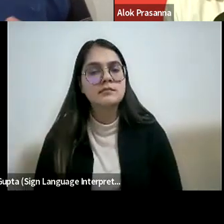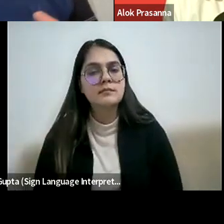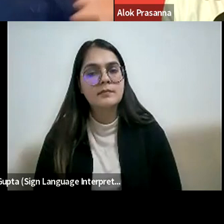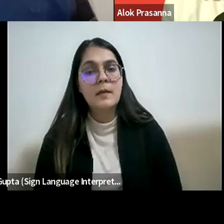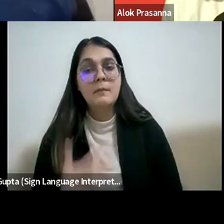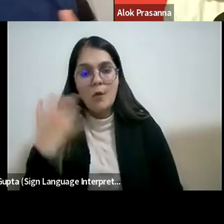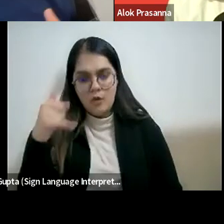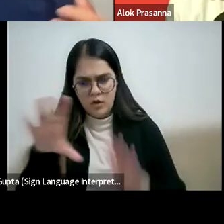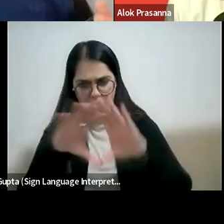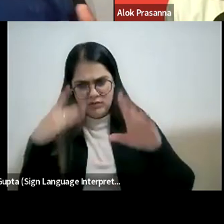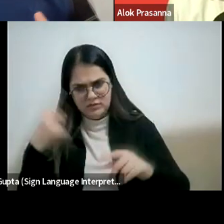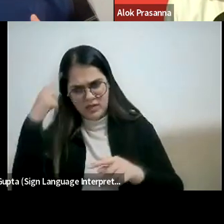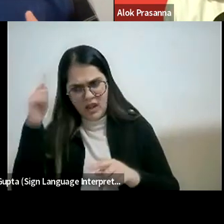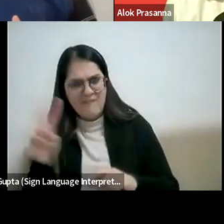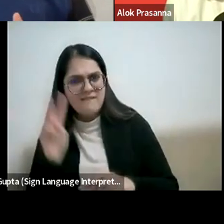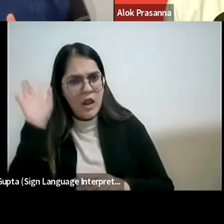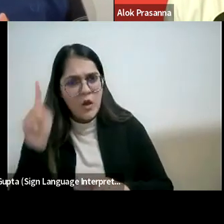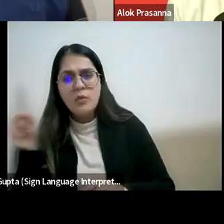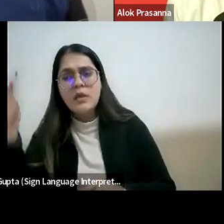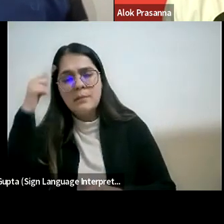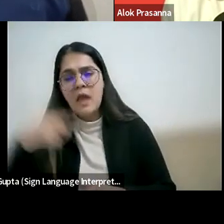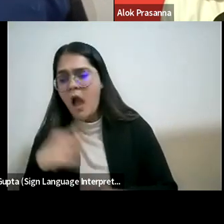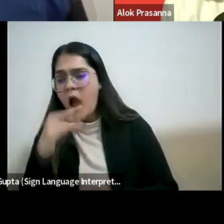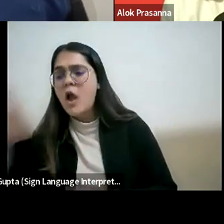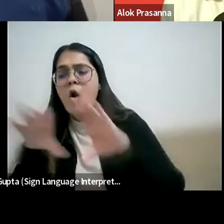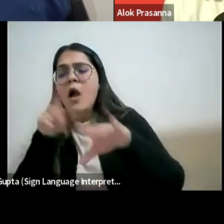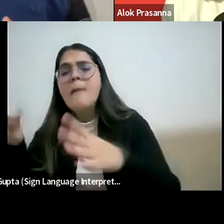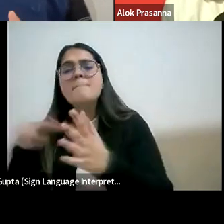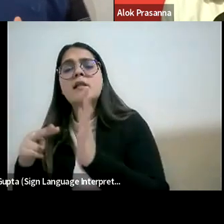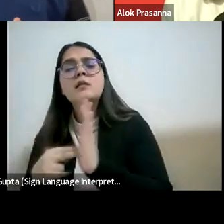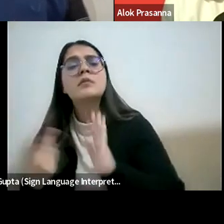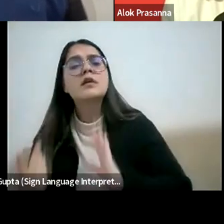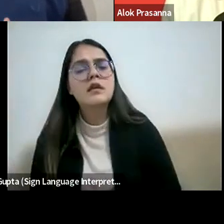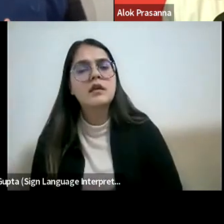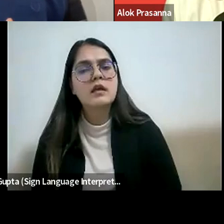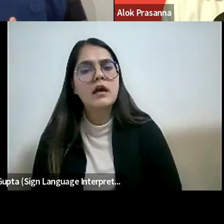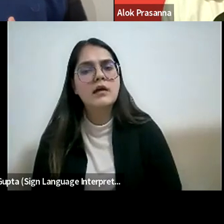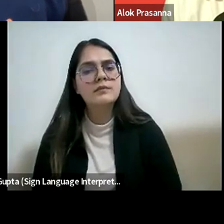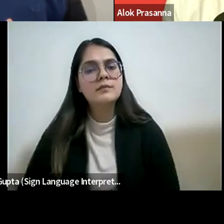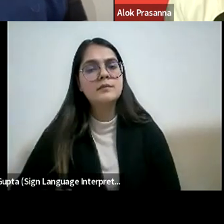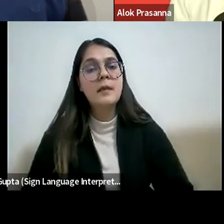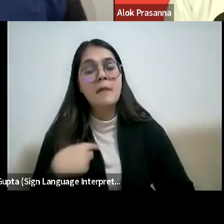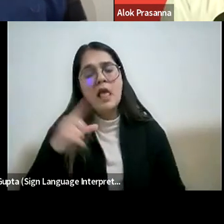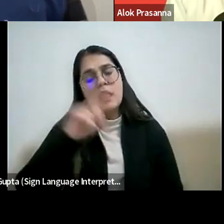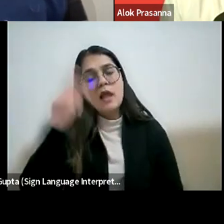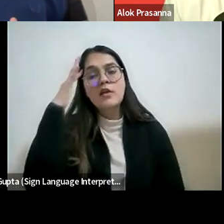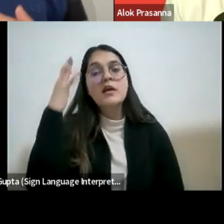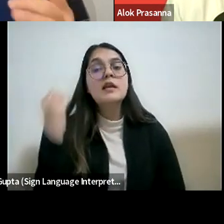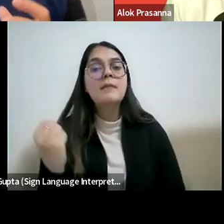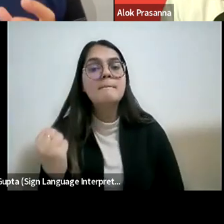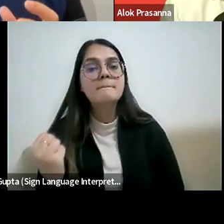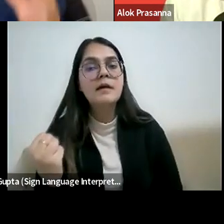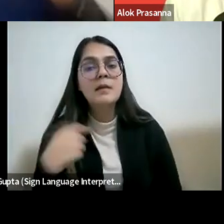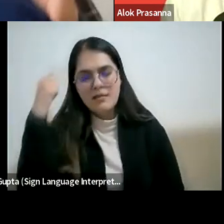upholding the constitution. What does the constitution mean to you? And it's something that, again, I'll always remember how much I think